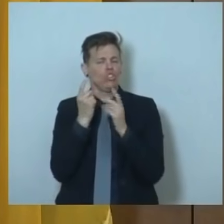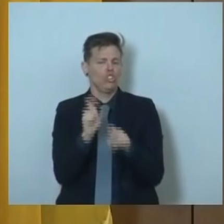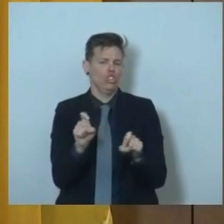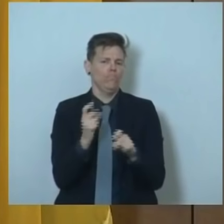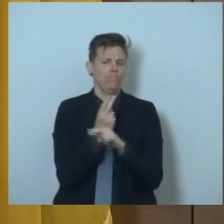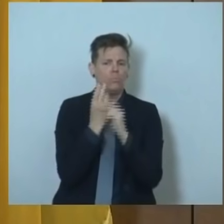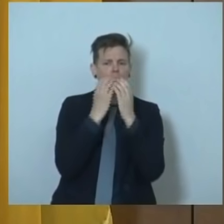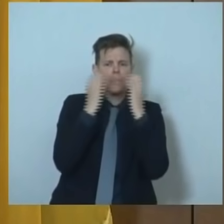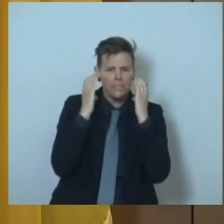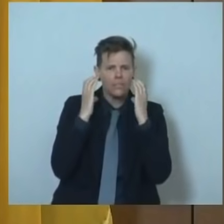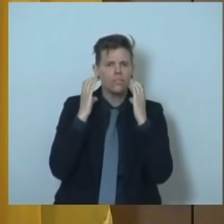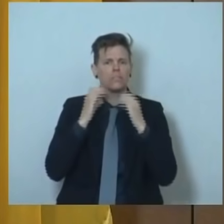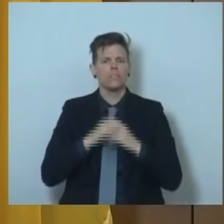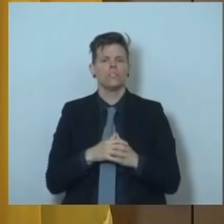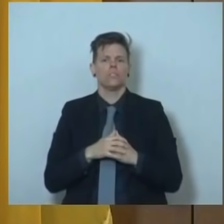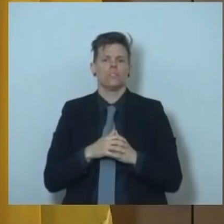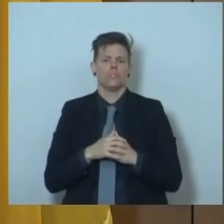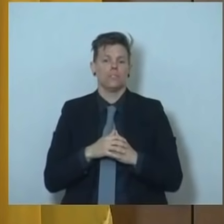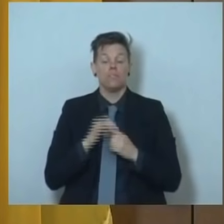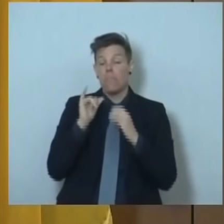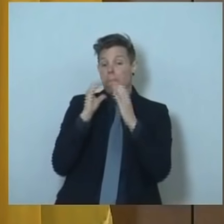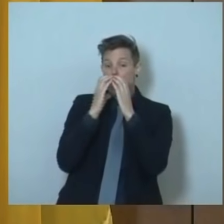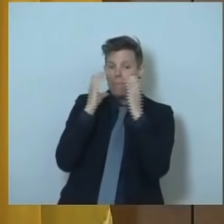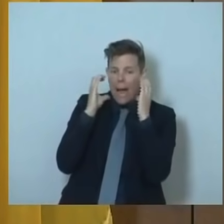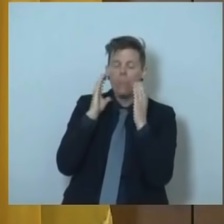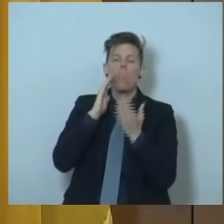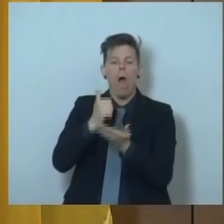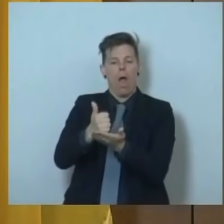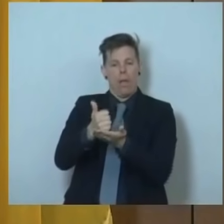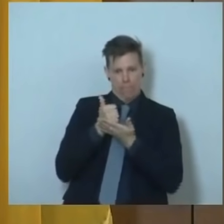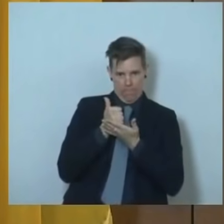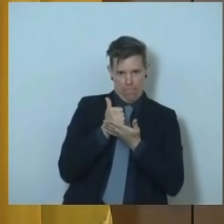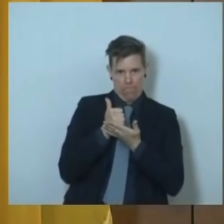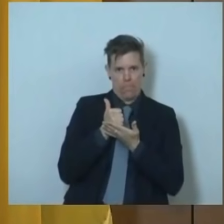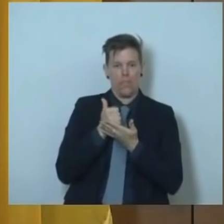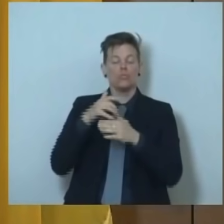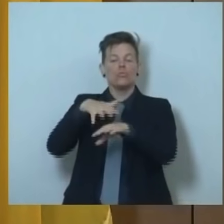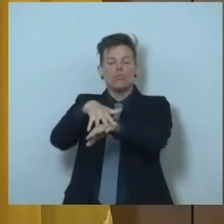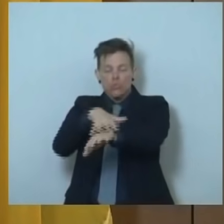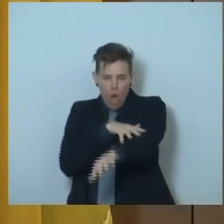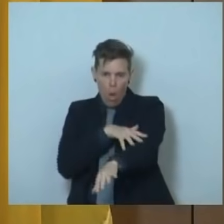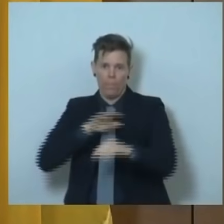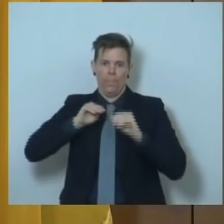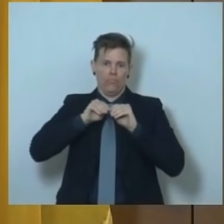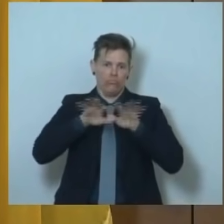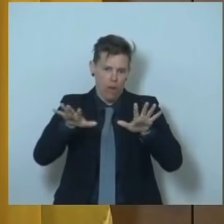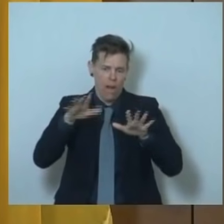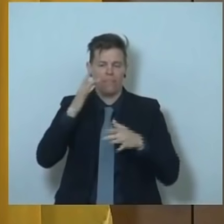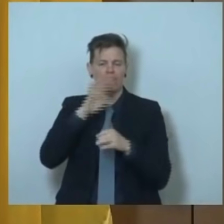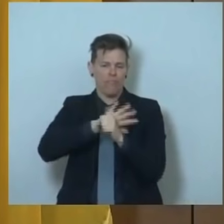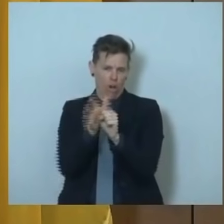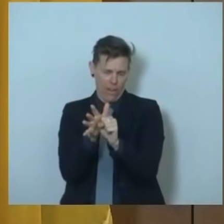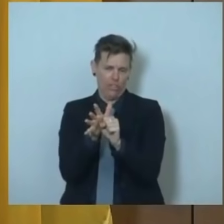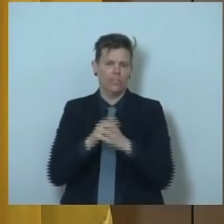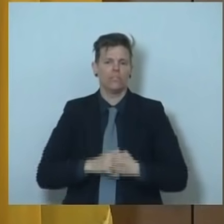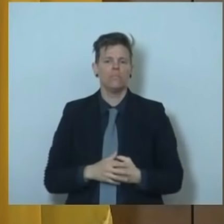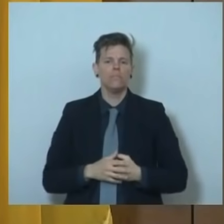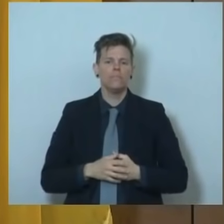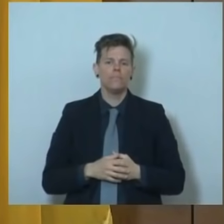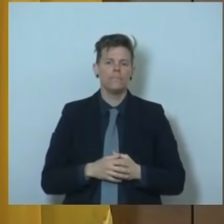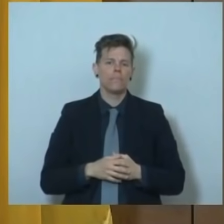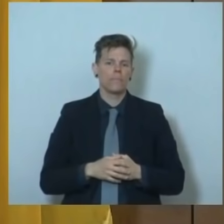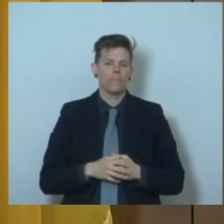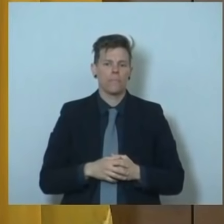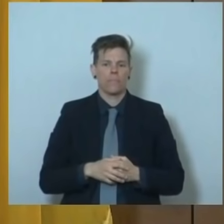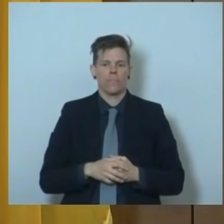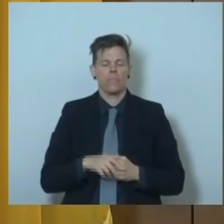and it makes a monumental difference in slowing the spread. And the other issue that you need